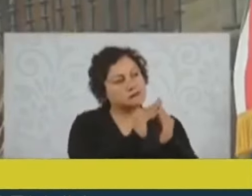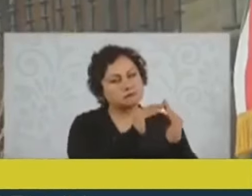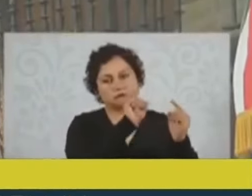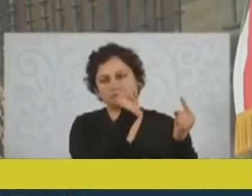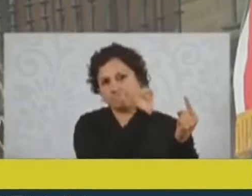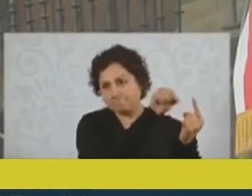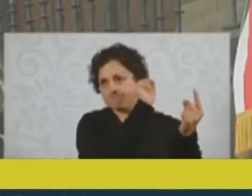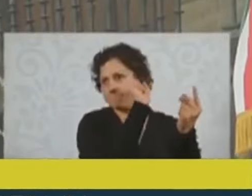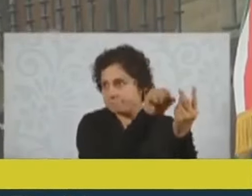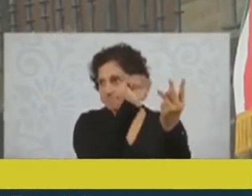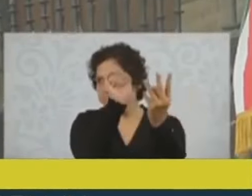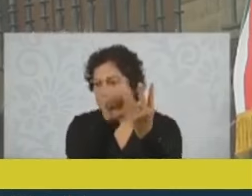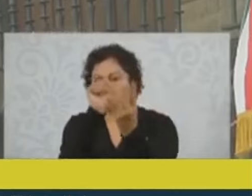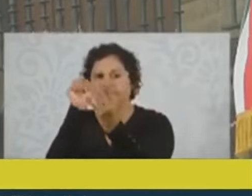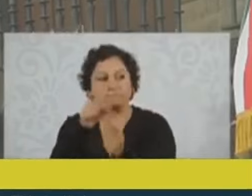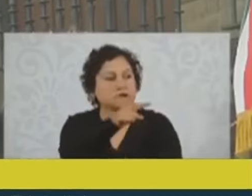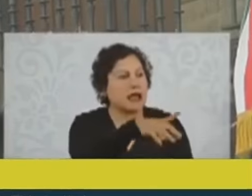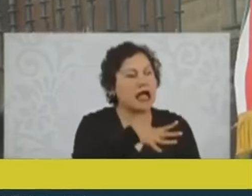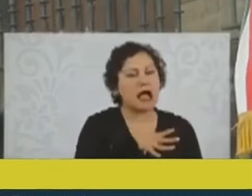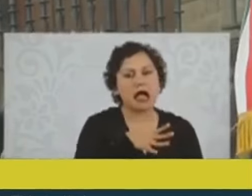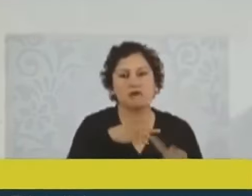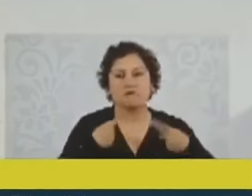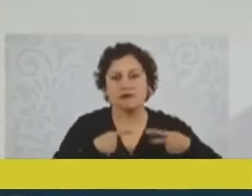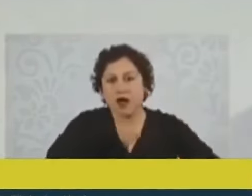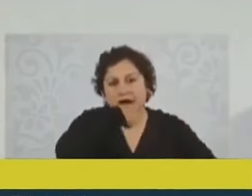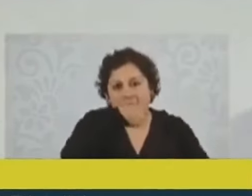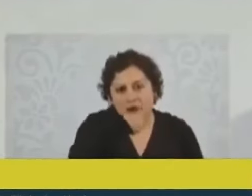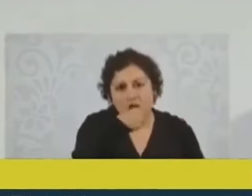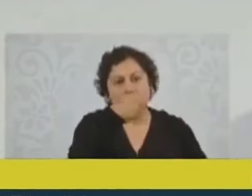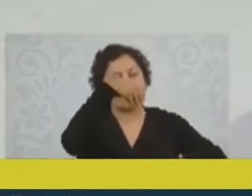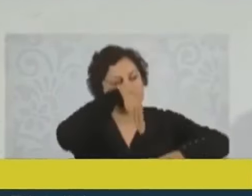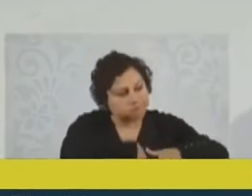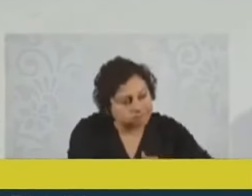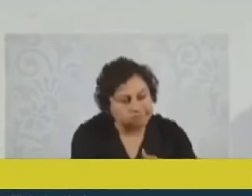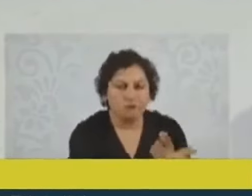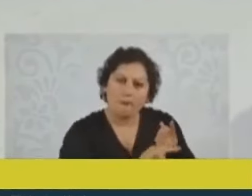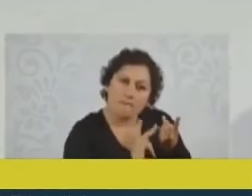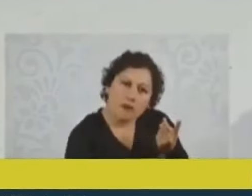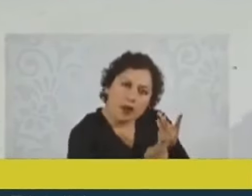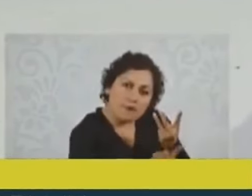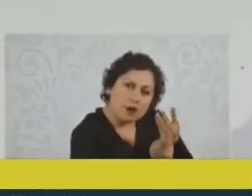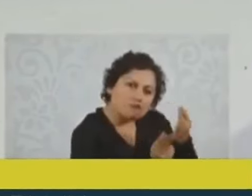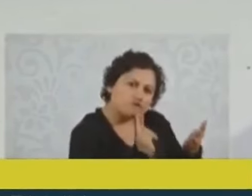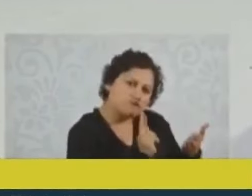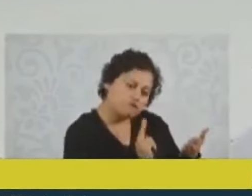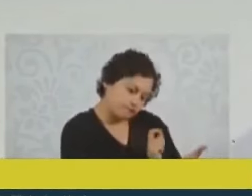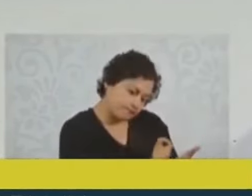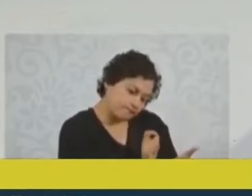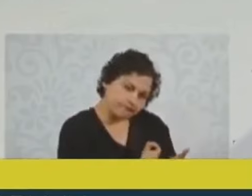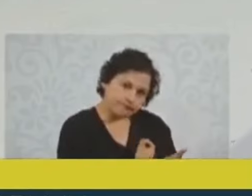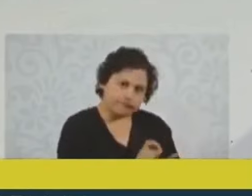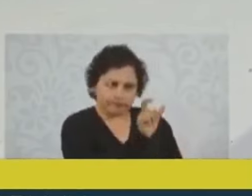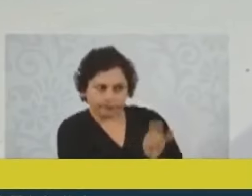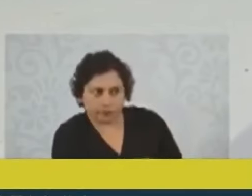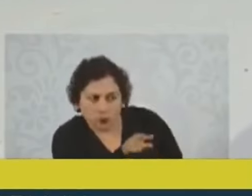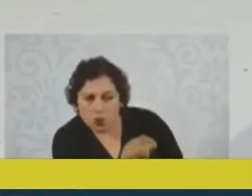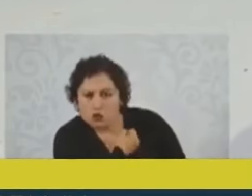we will visit every home of this elder, and they will